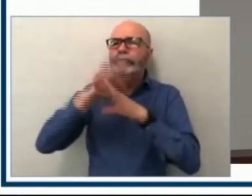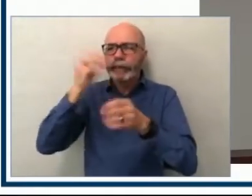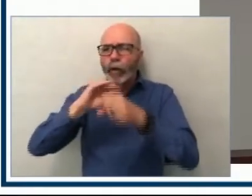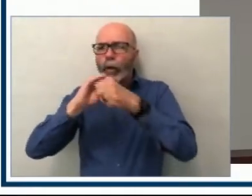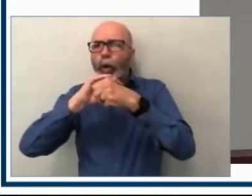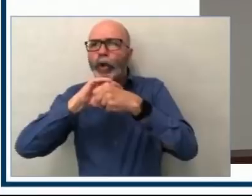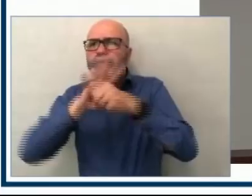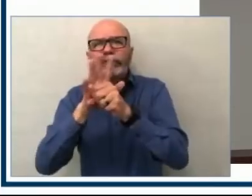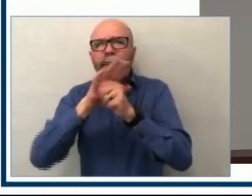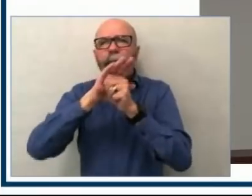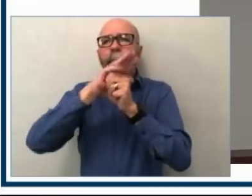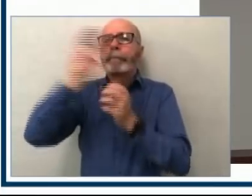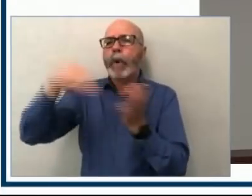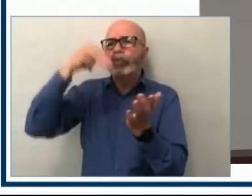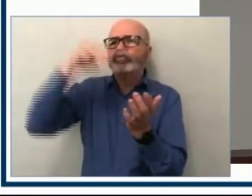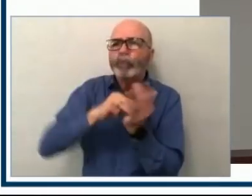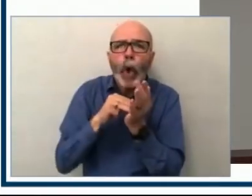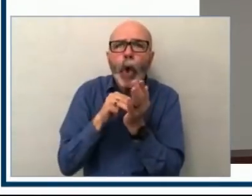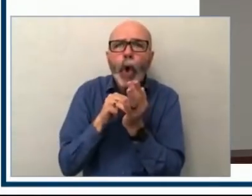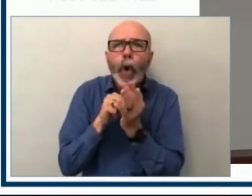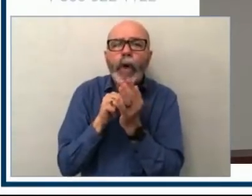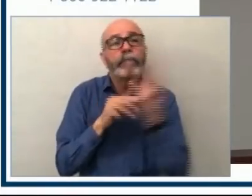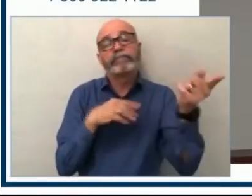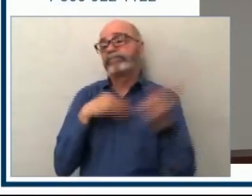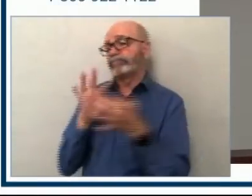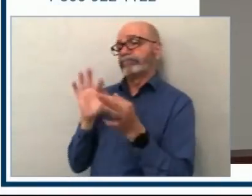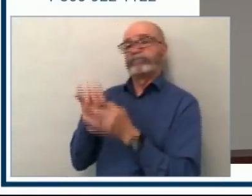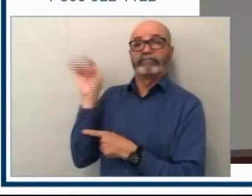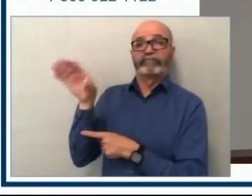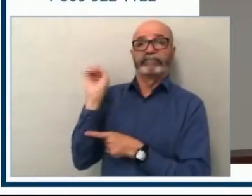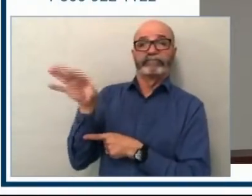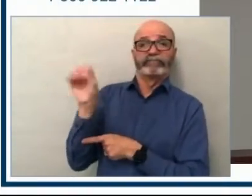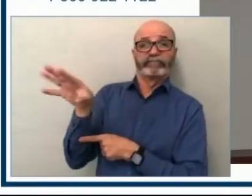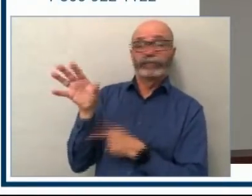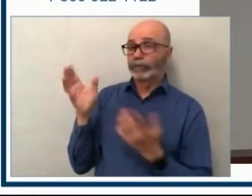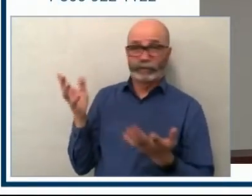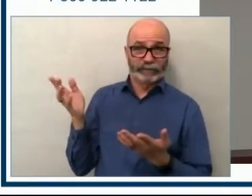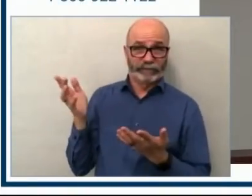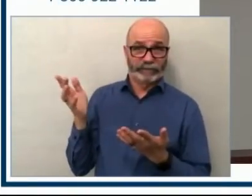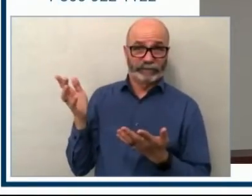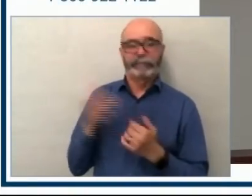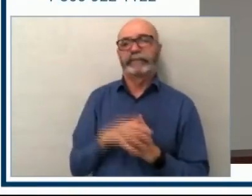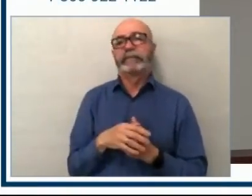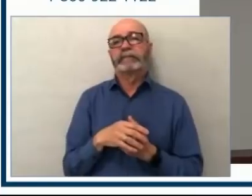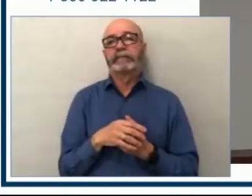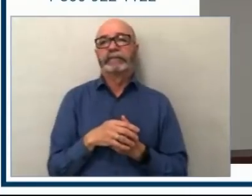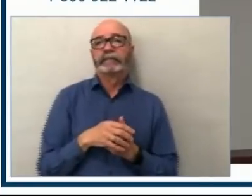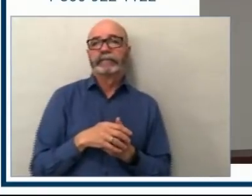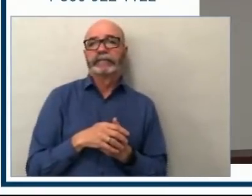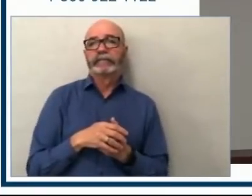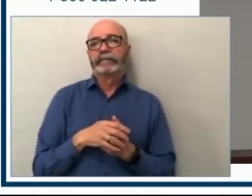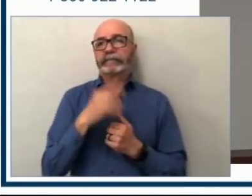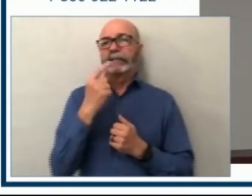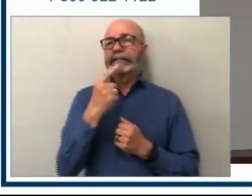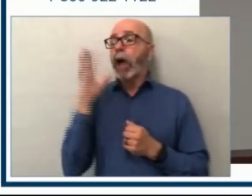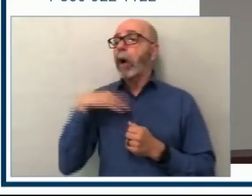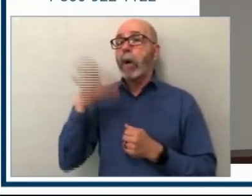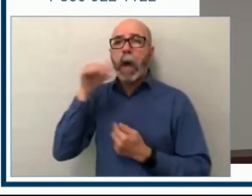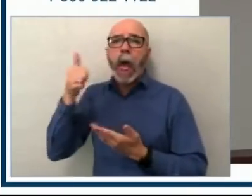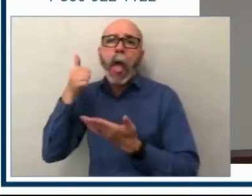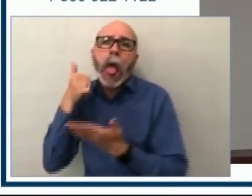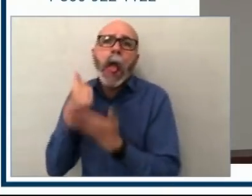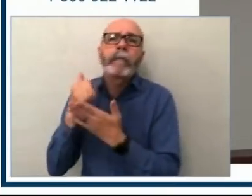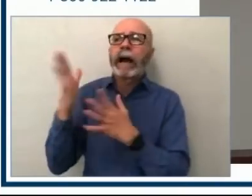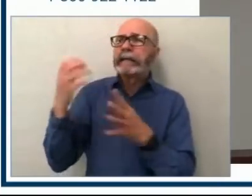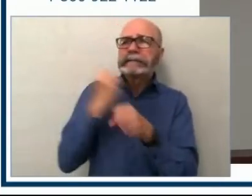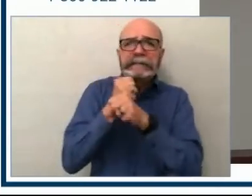me. He said that people, because he was asked about how it felt to be in a place where he's helping save lives. And he said the people that are saving the